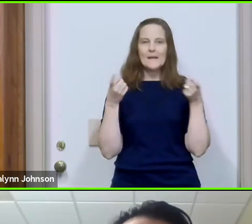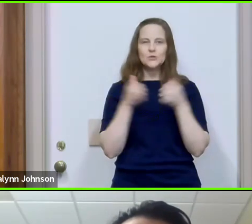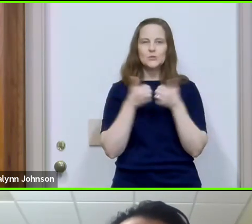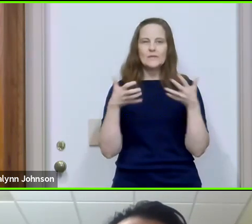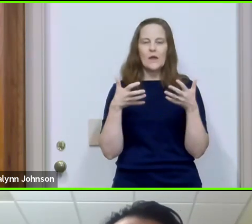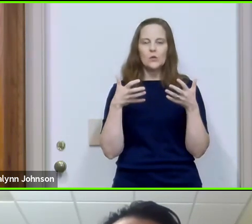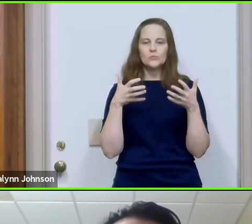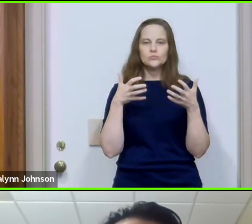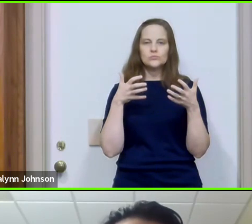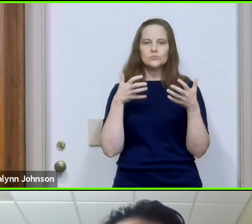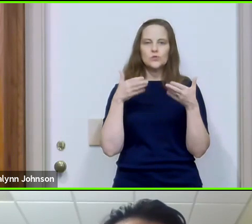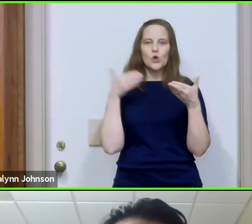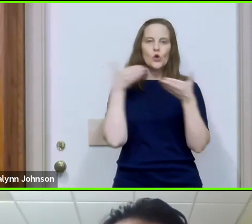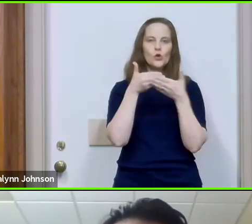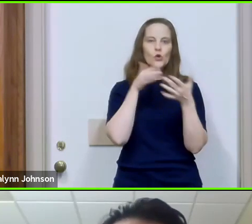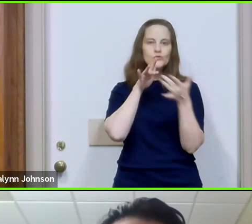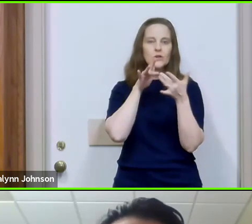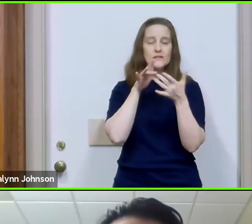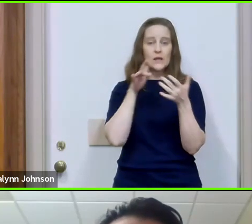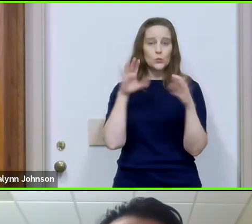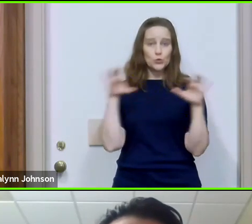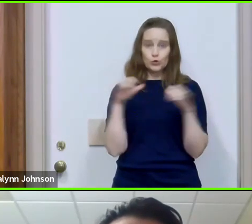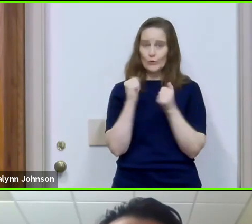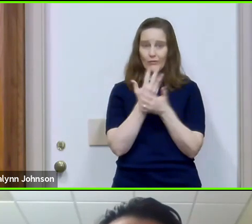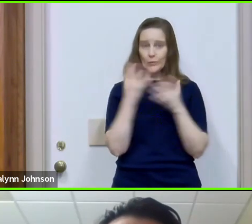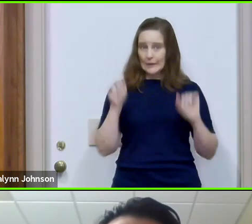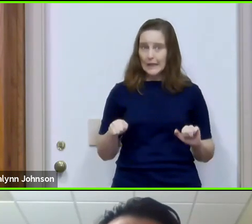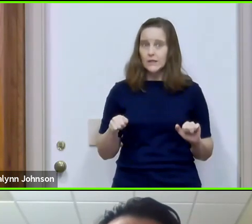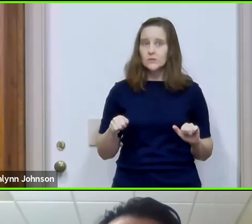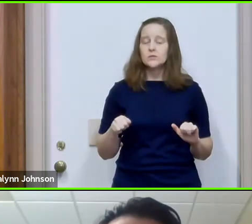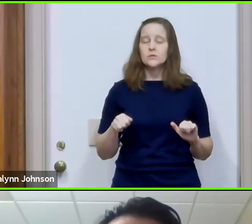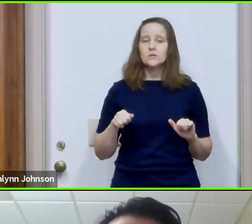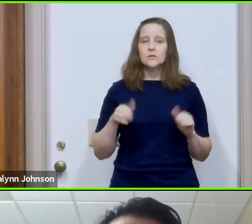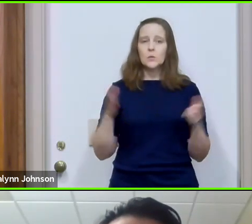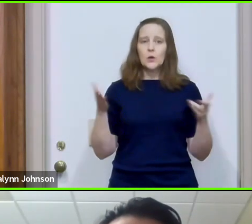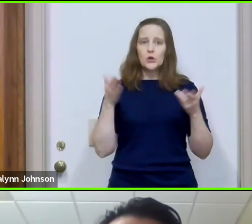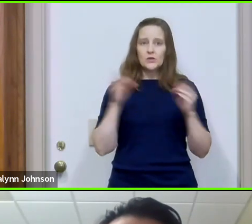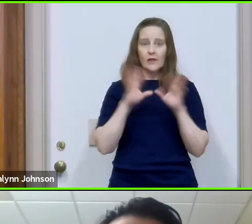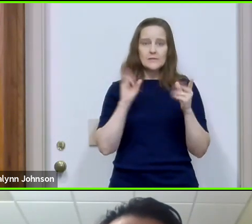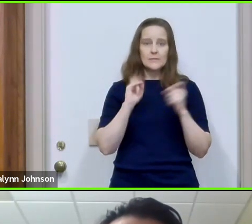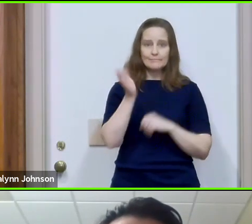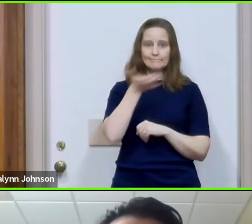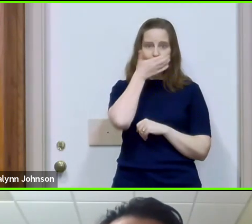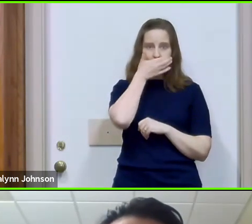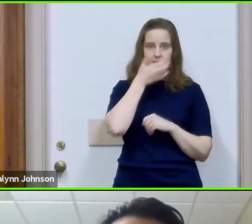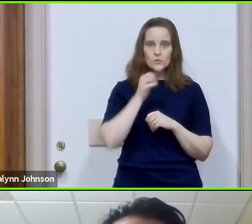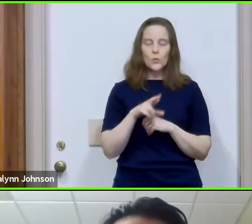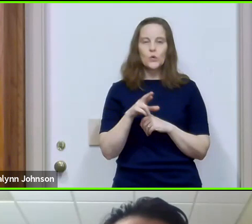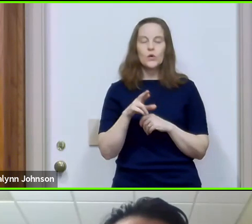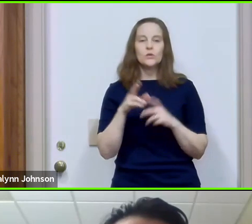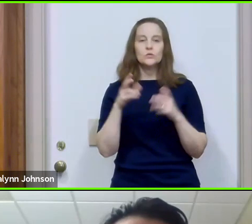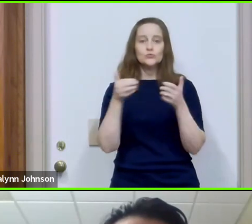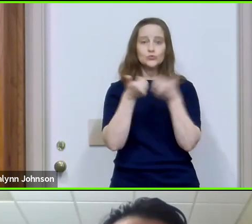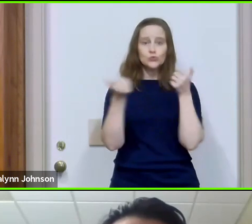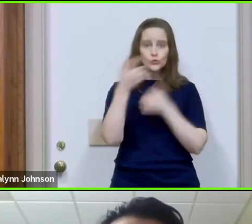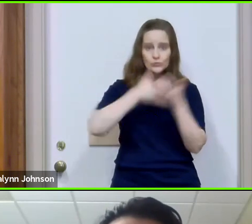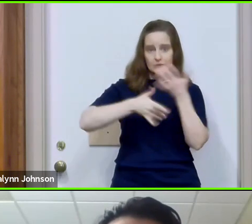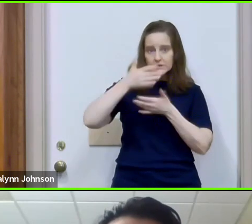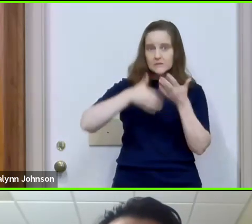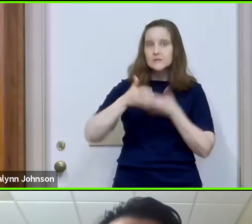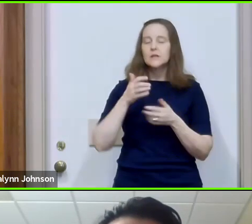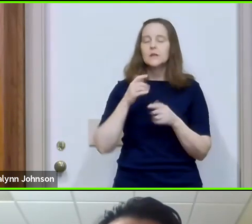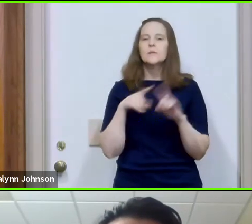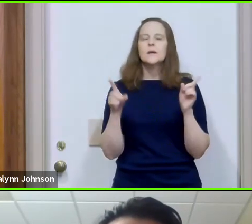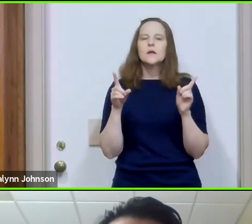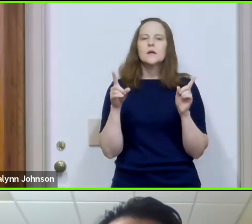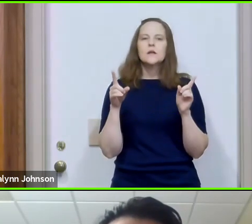in close contact. We'll do all that we can. We're still encouraging, obviously, that people wear masks. We're encouraging social distancing. But in